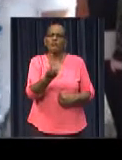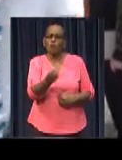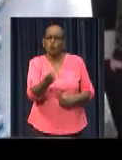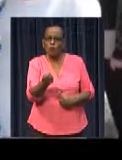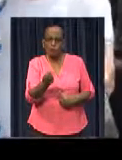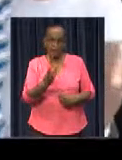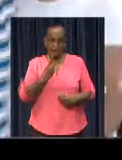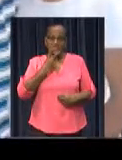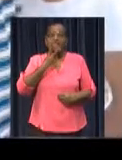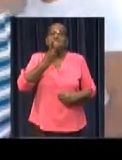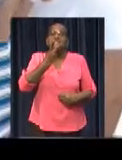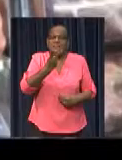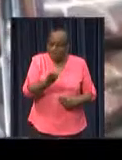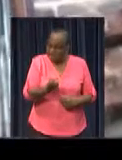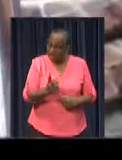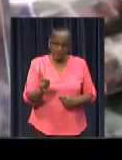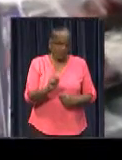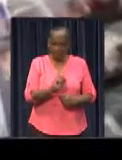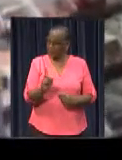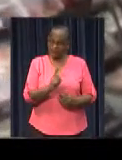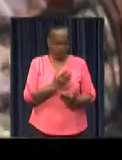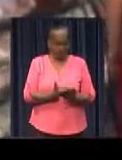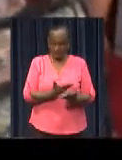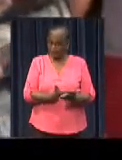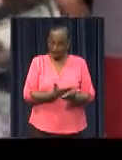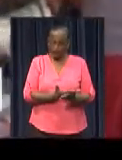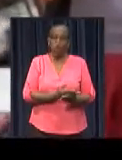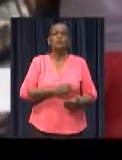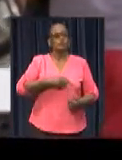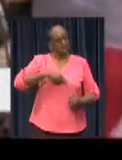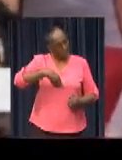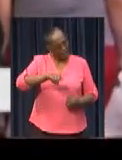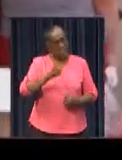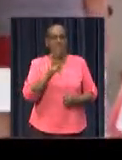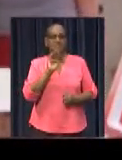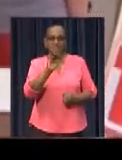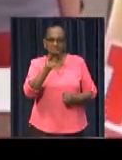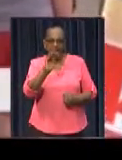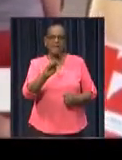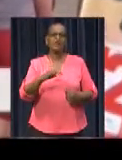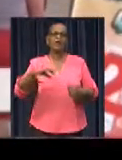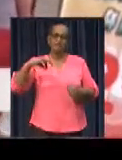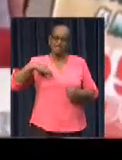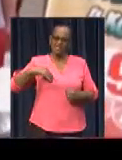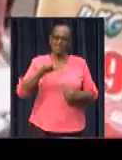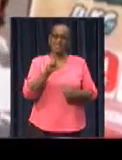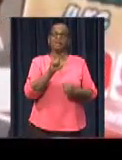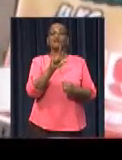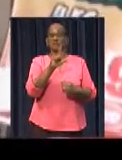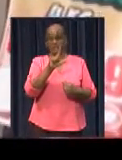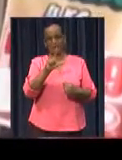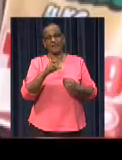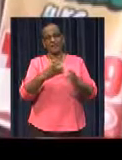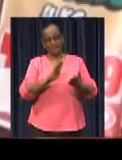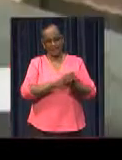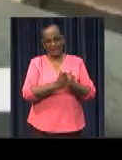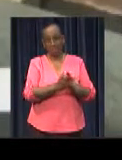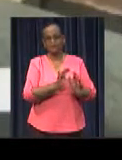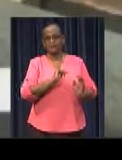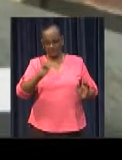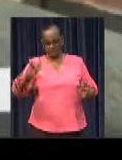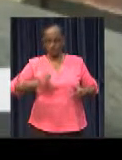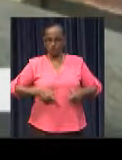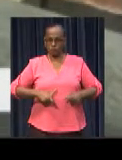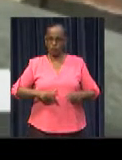they notice irregularities, they should report to the Department of Consumer Affairs of the